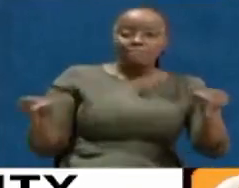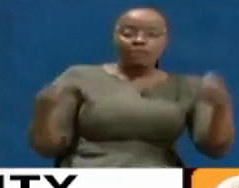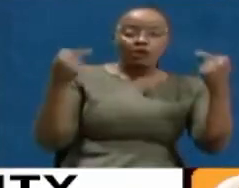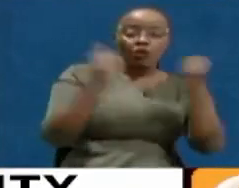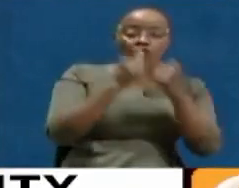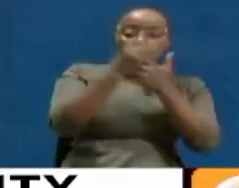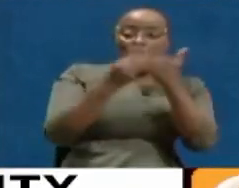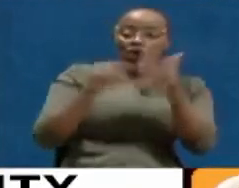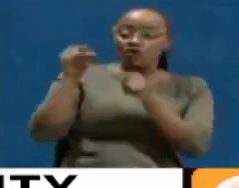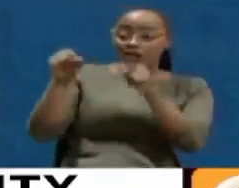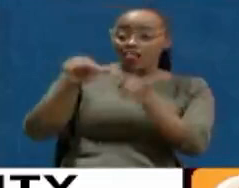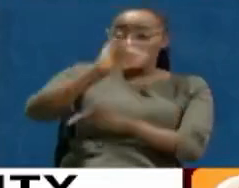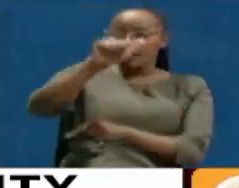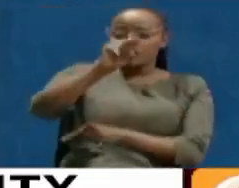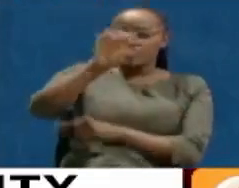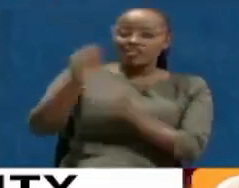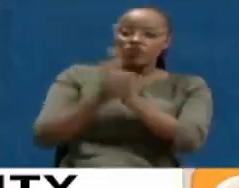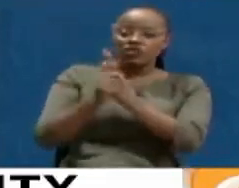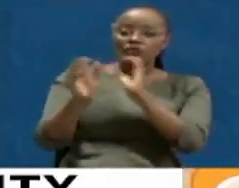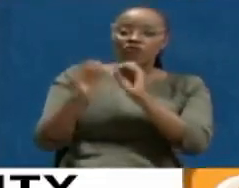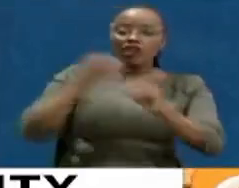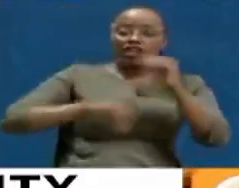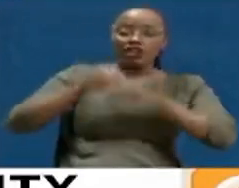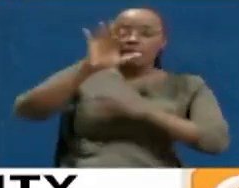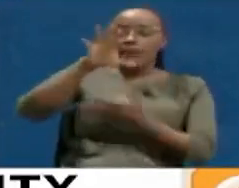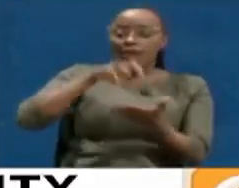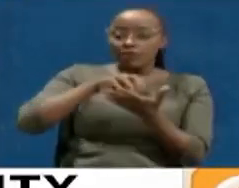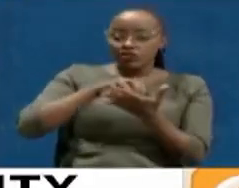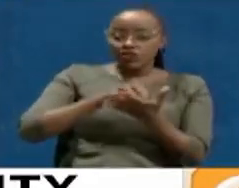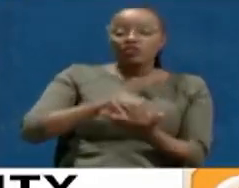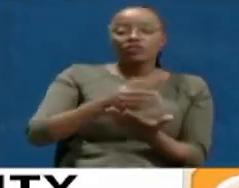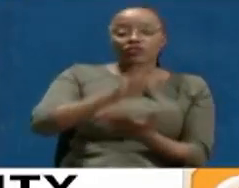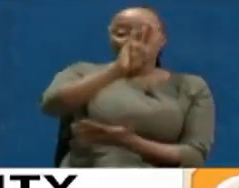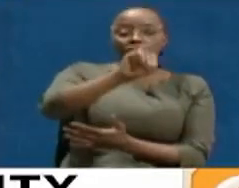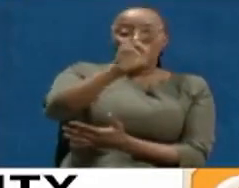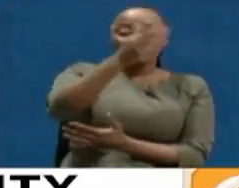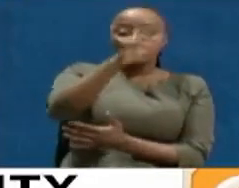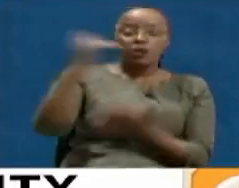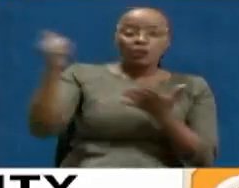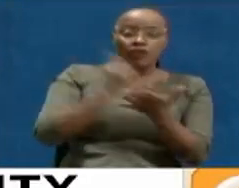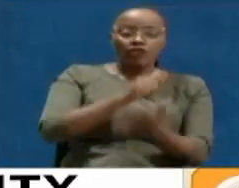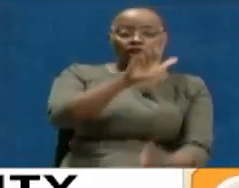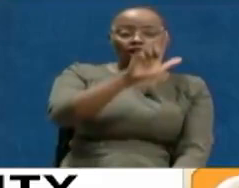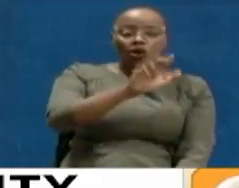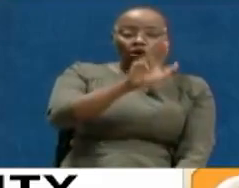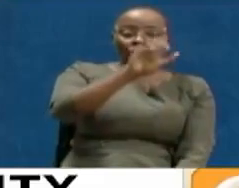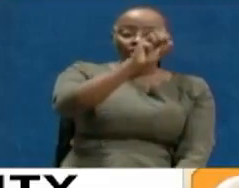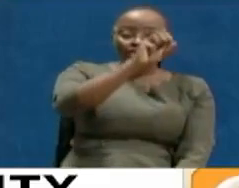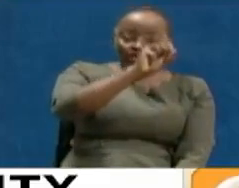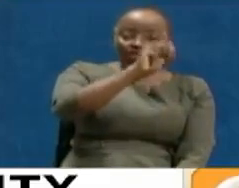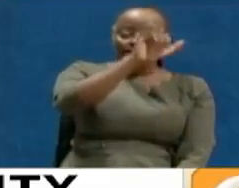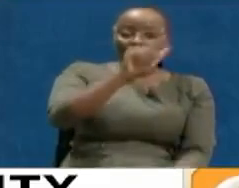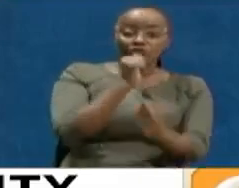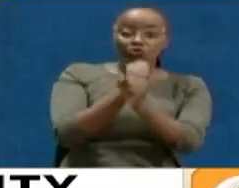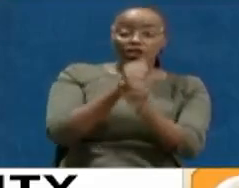with Sonko accusing Ouko of incompetence and corruption in her docket. Mutura has also reappointed Lucia Mulwa to serve in